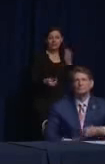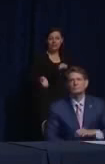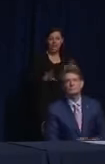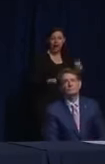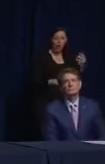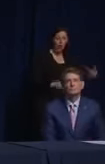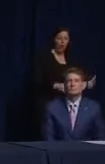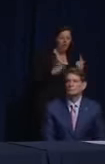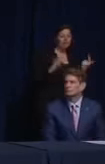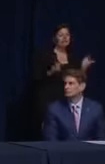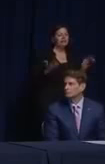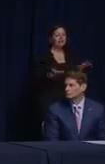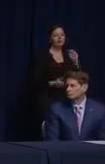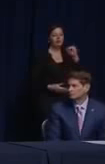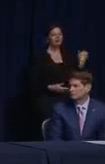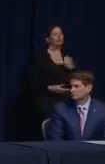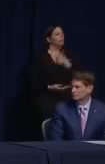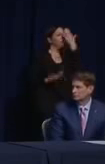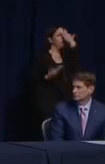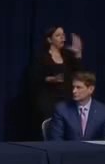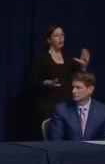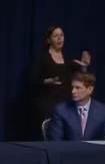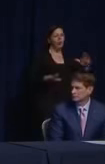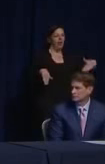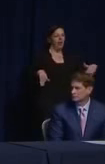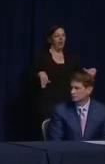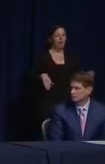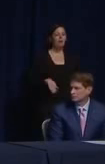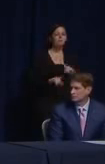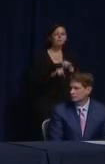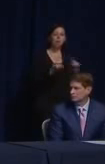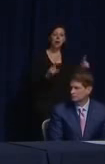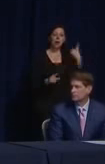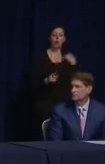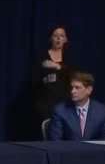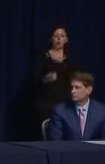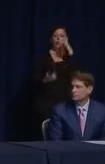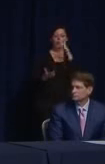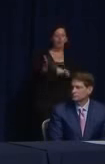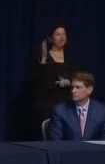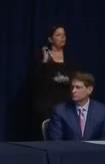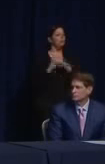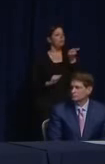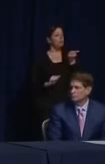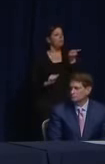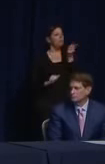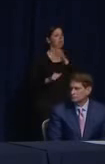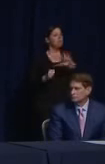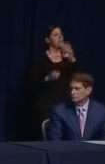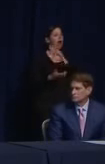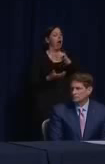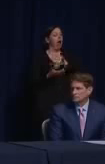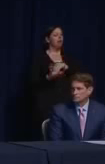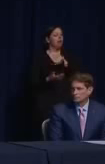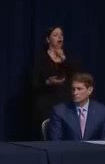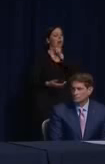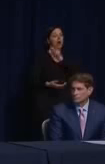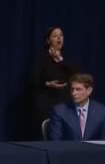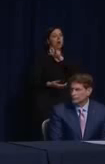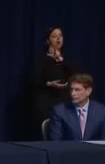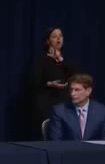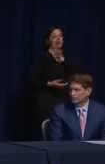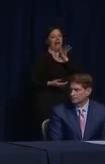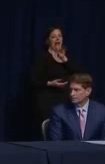our cases is a little bit younger. It's 52. Of the 139 cases for which we have outcome